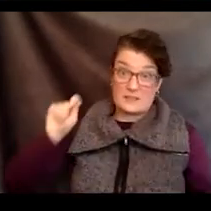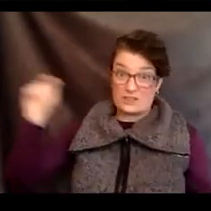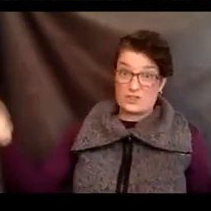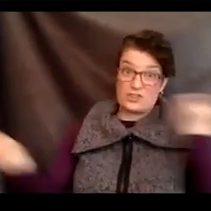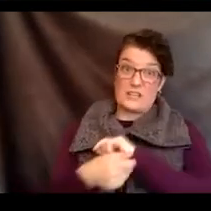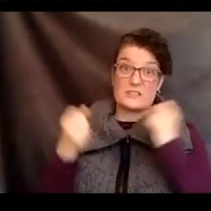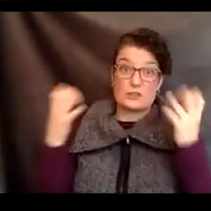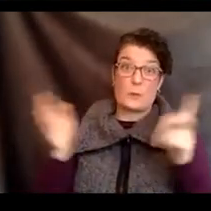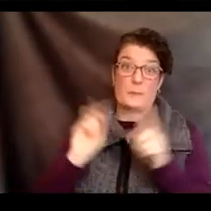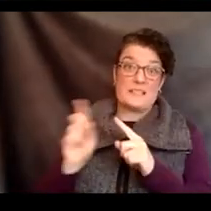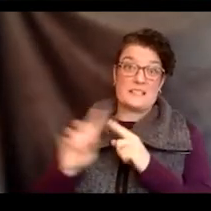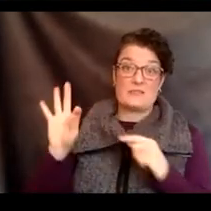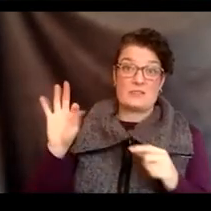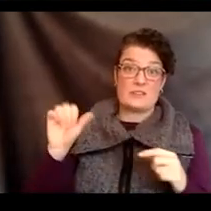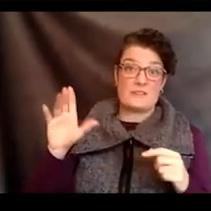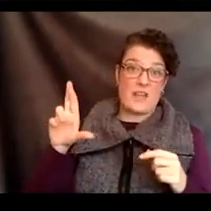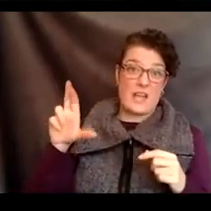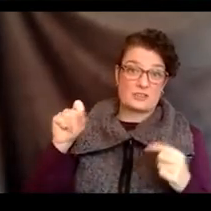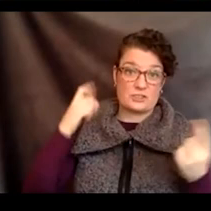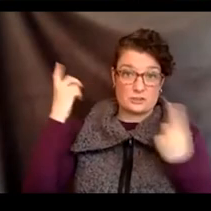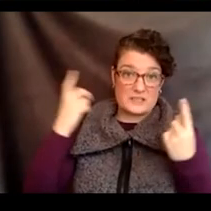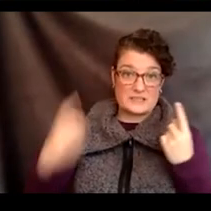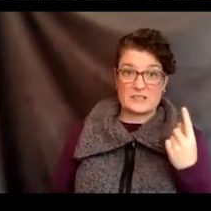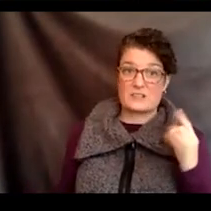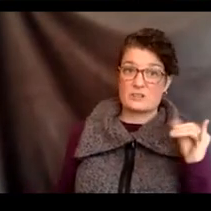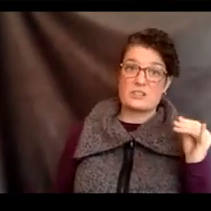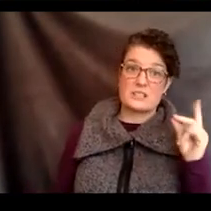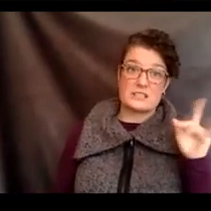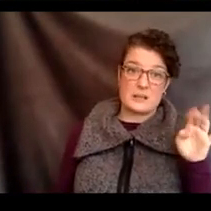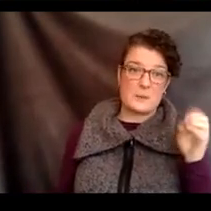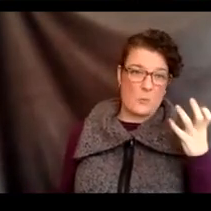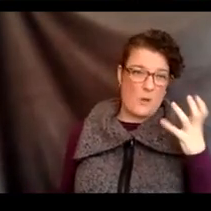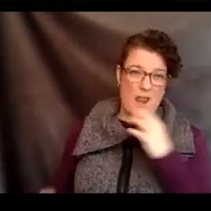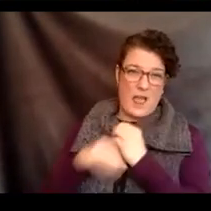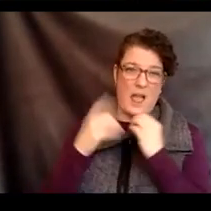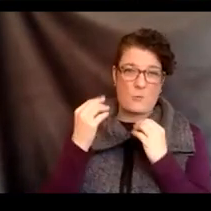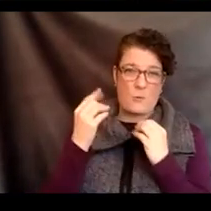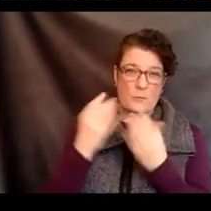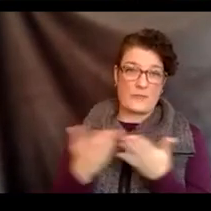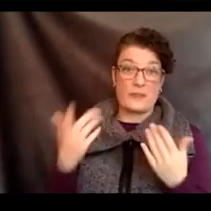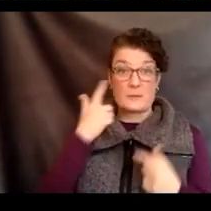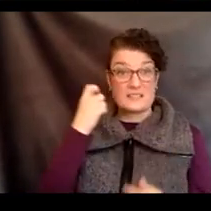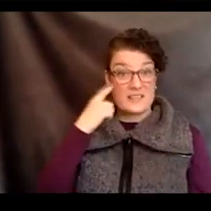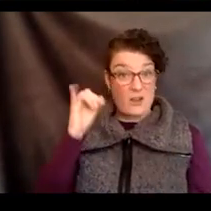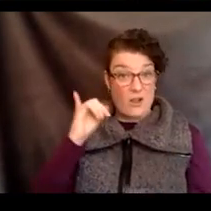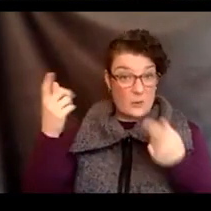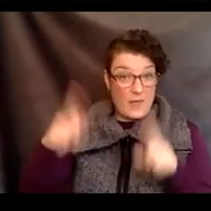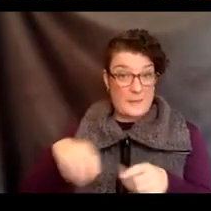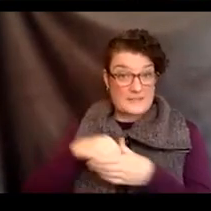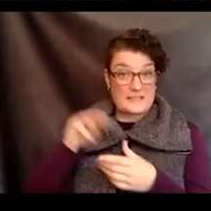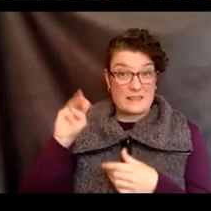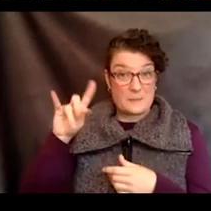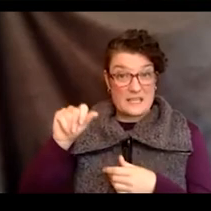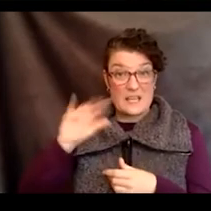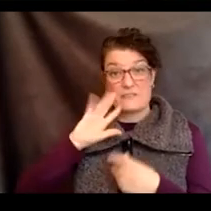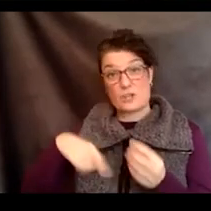different factors to take into account. And I just want to say one more thing, because I feel the media, what happens often when you talk about achievement in